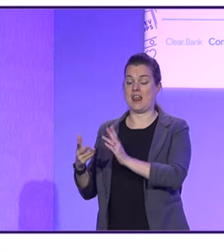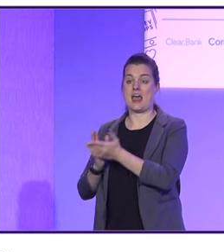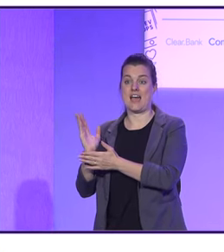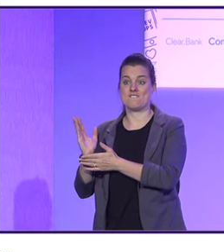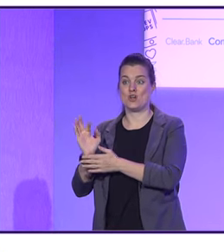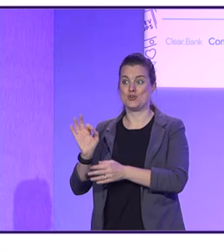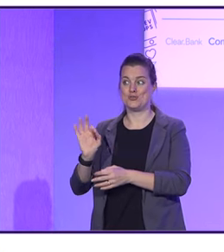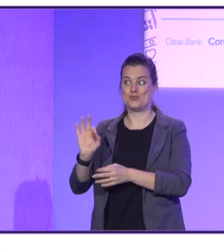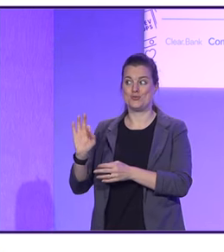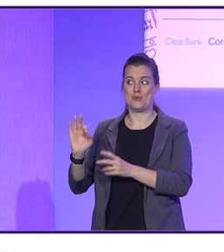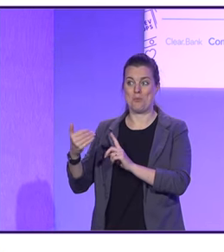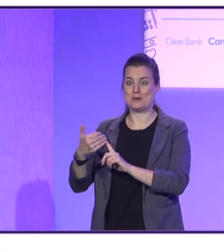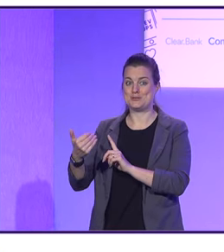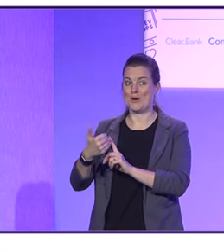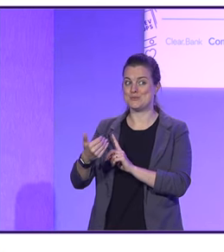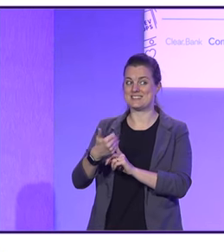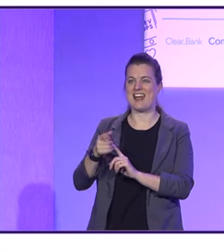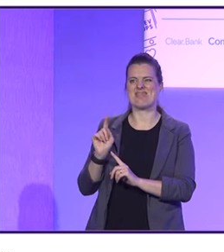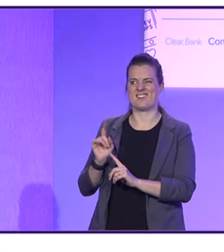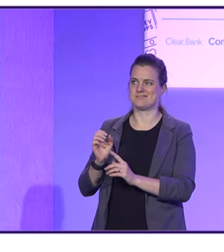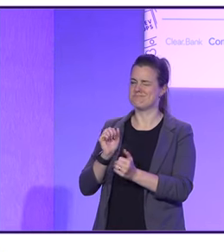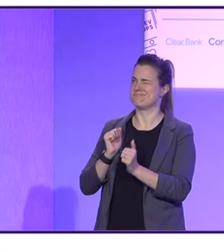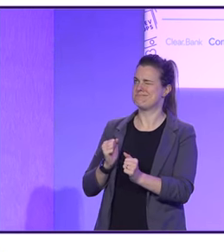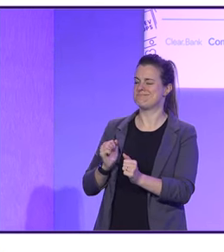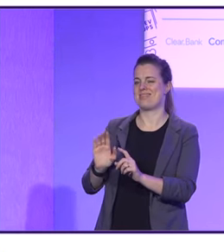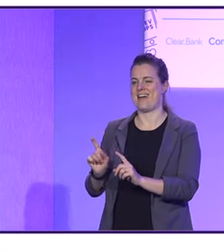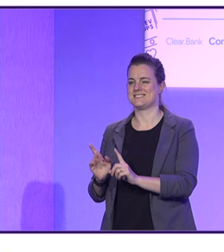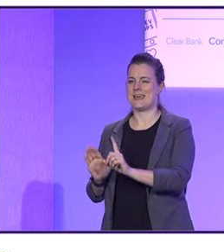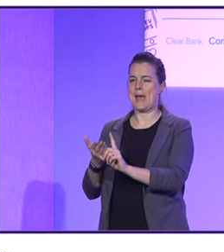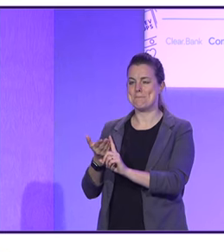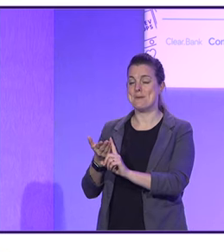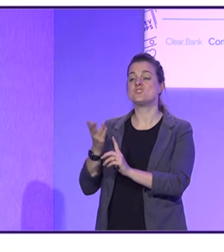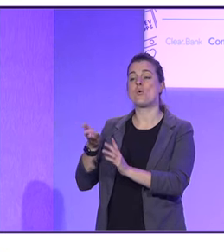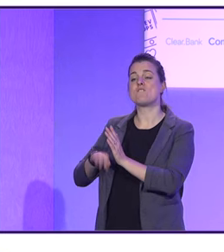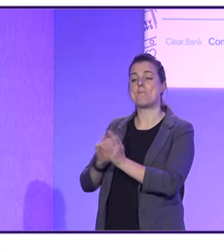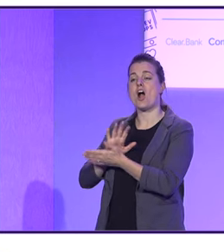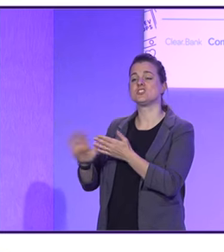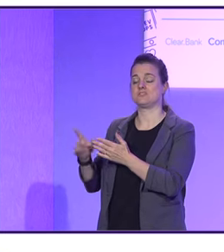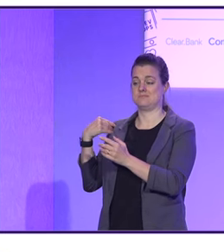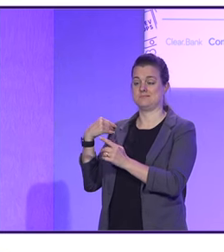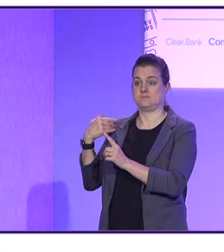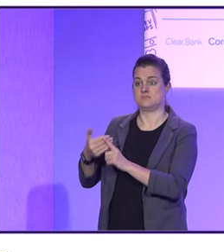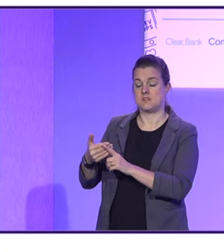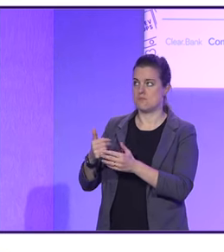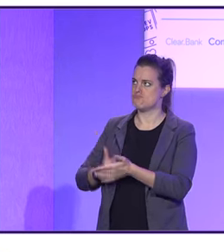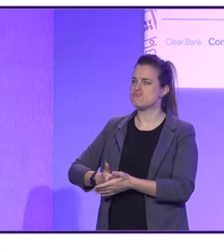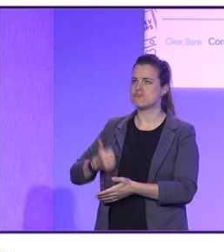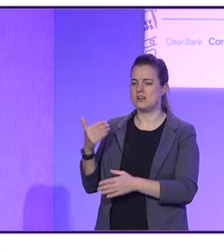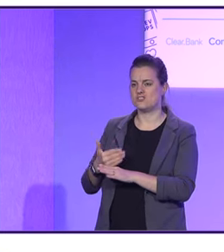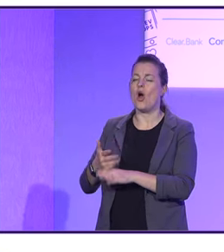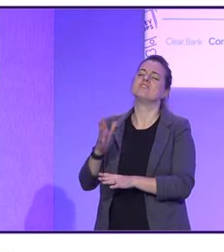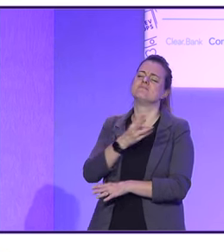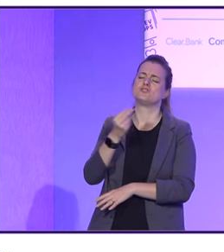for in all of these migrations. And since then, it has been doing a brilliant job. Some rough edges, but you expect